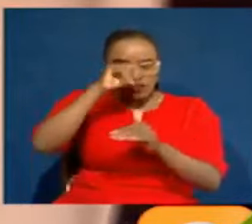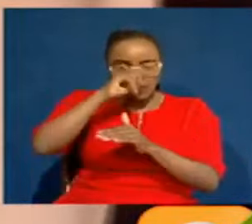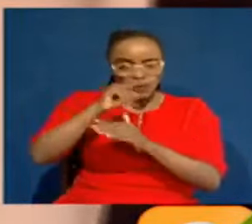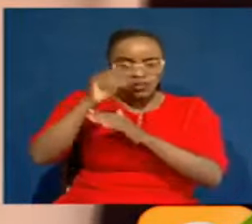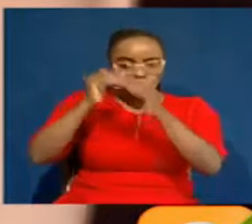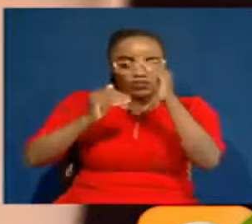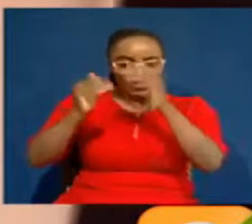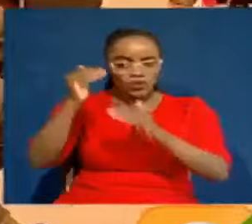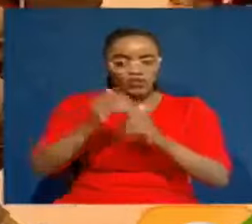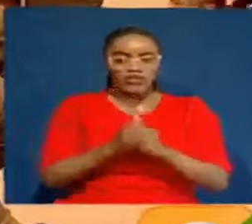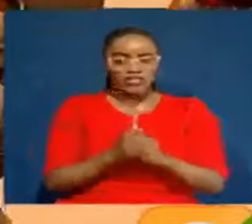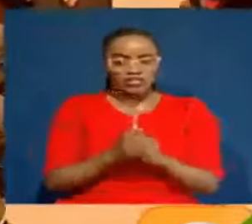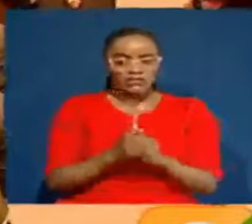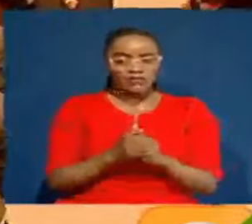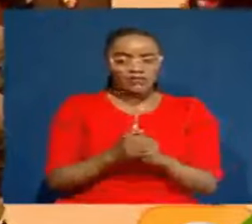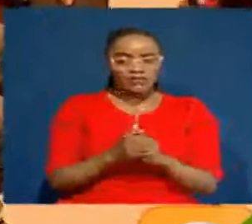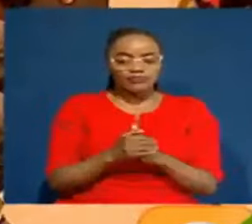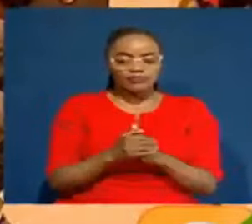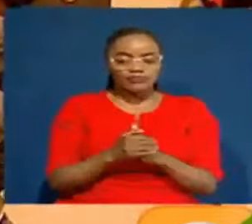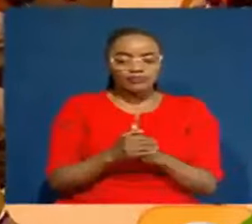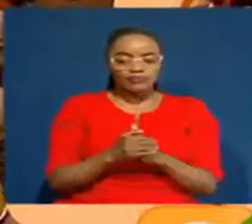the university.